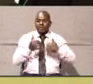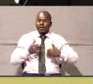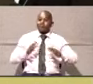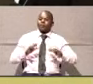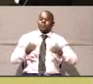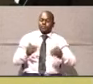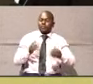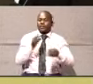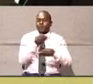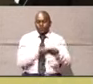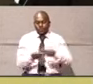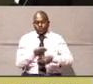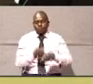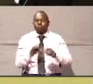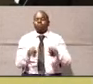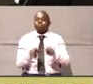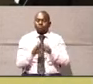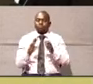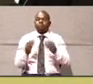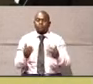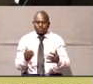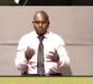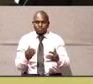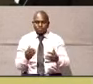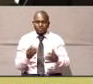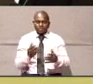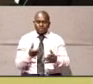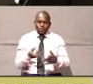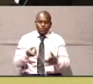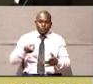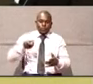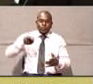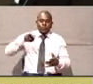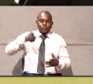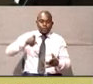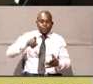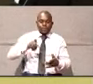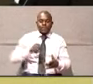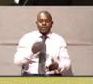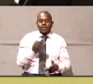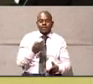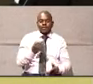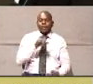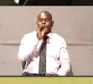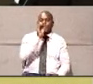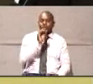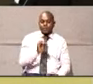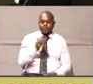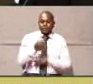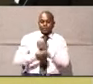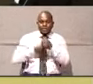Its economy has also been on the upswing, growing by around 3% a